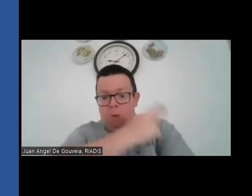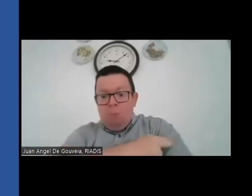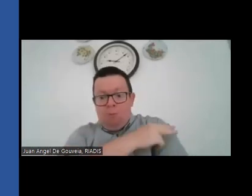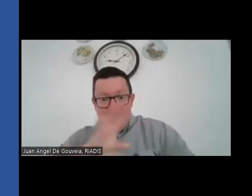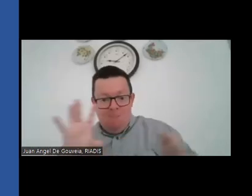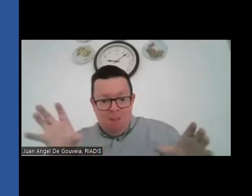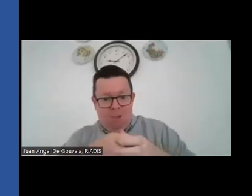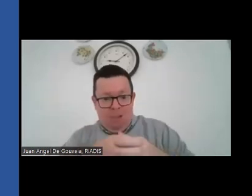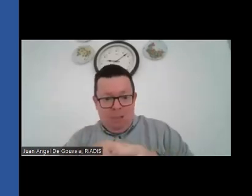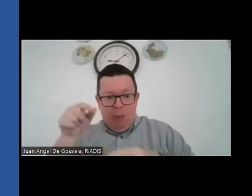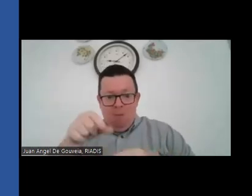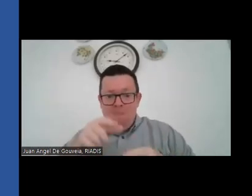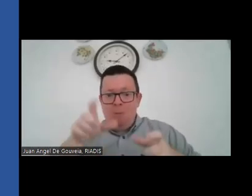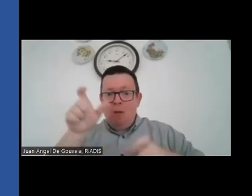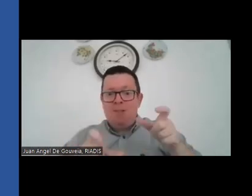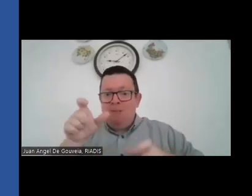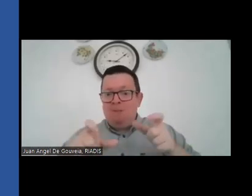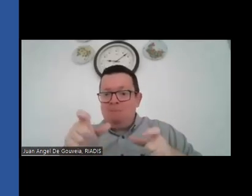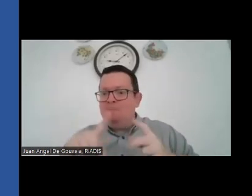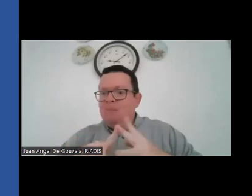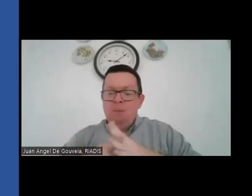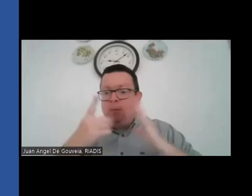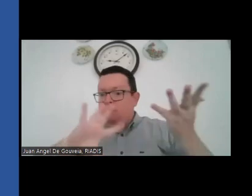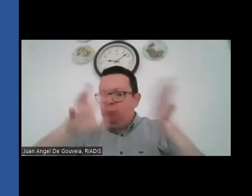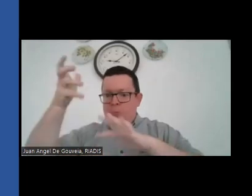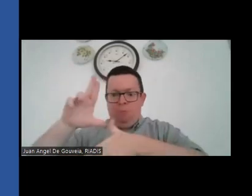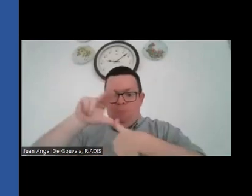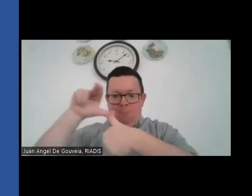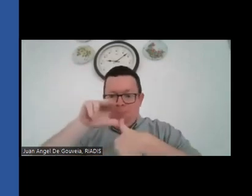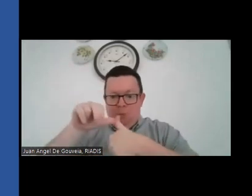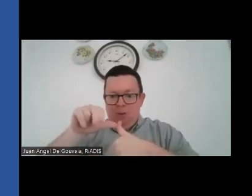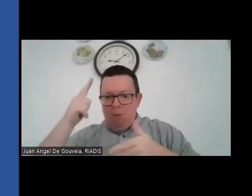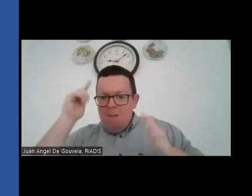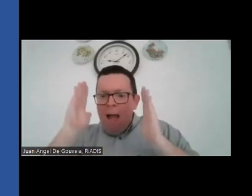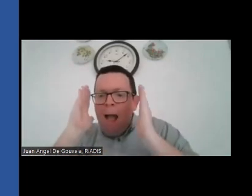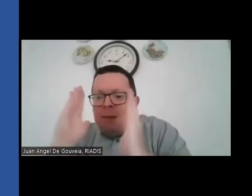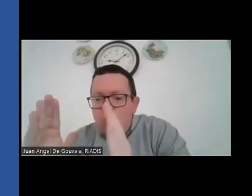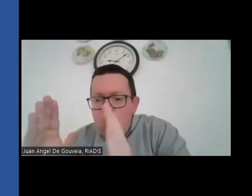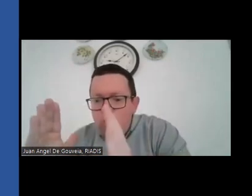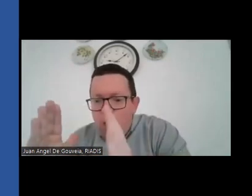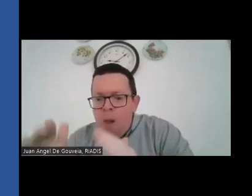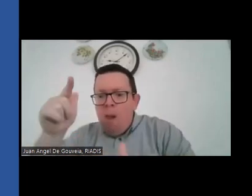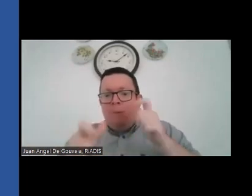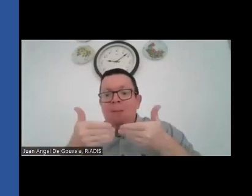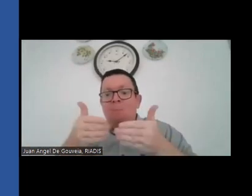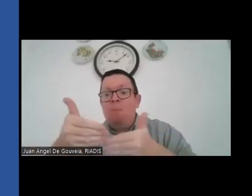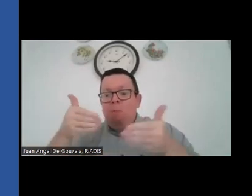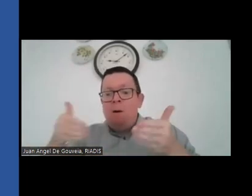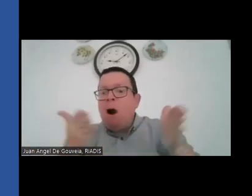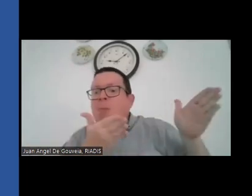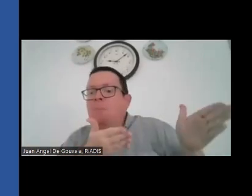emergency response and disaster, leading to creation of an action plan for continuous improvement